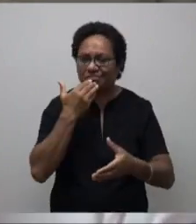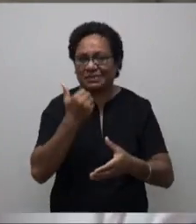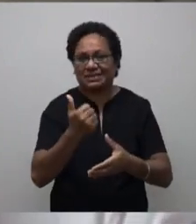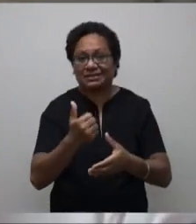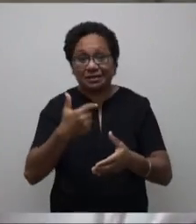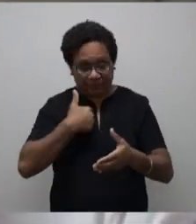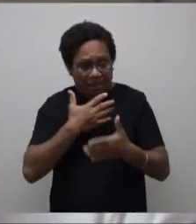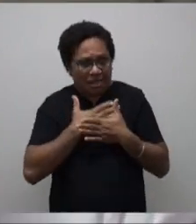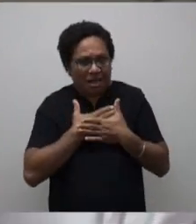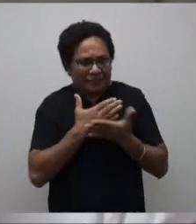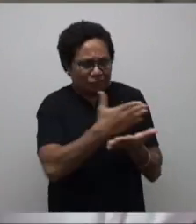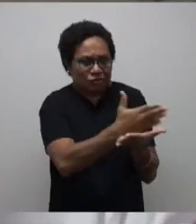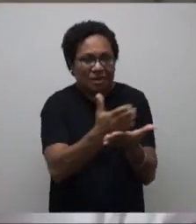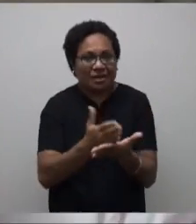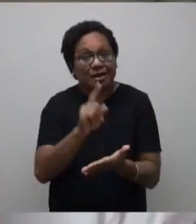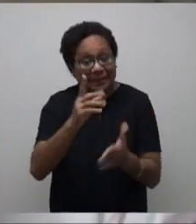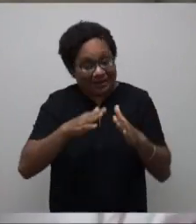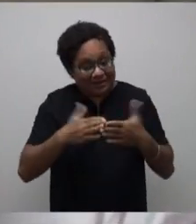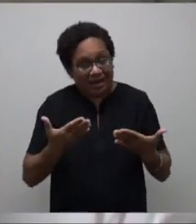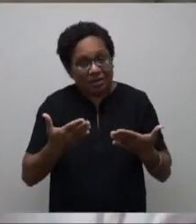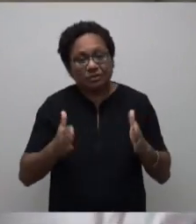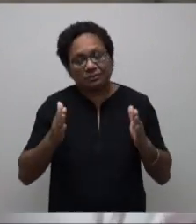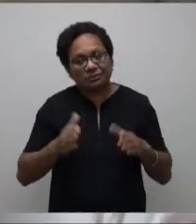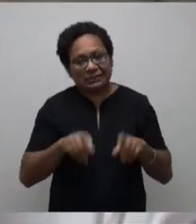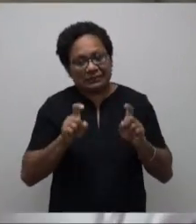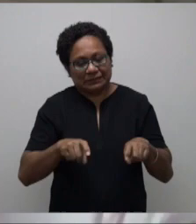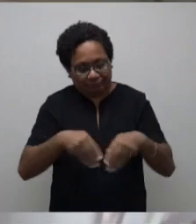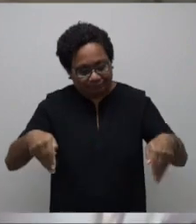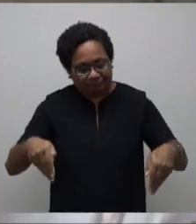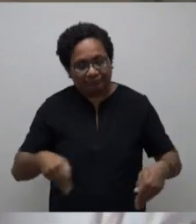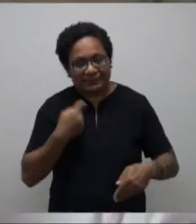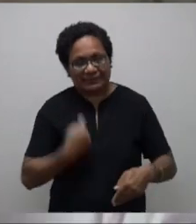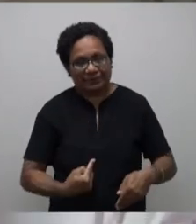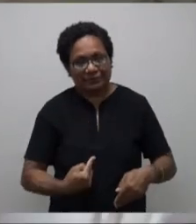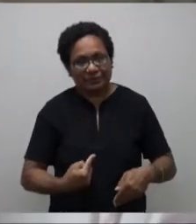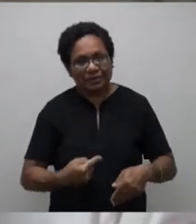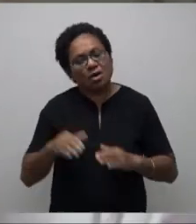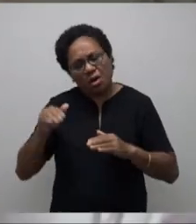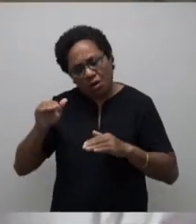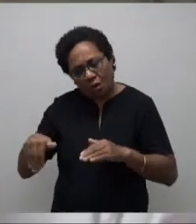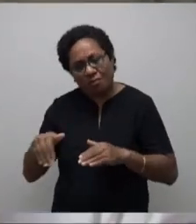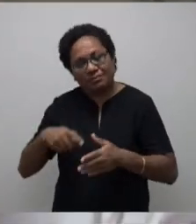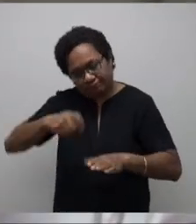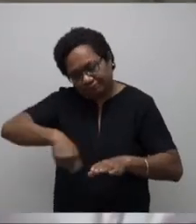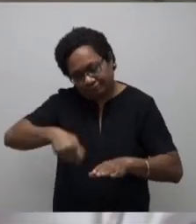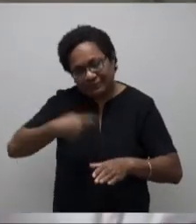that habit on hold. Grog by yourself, mix your own grog, and taki to yourself.